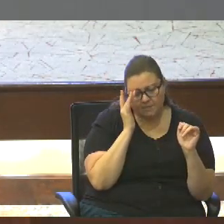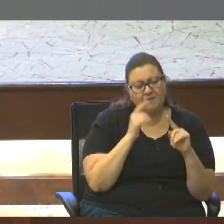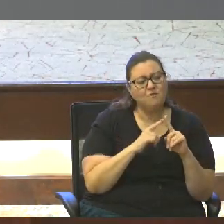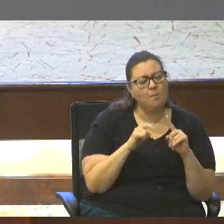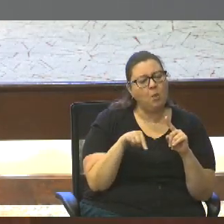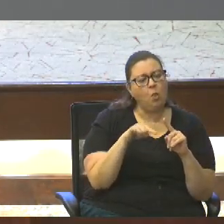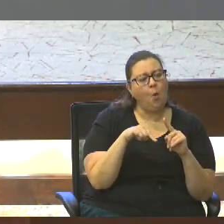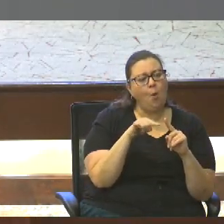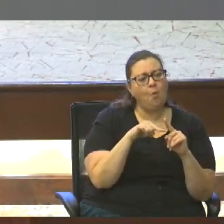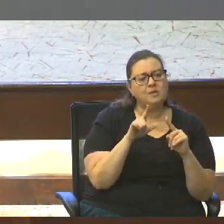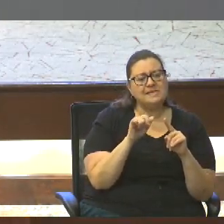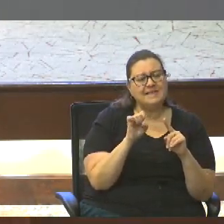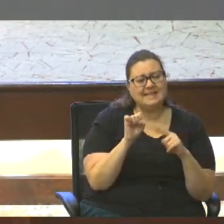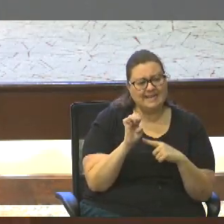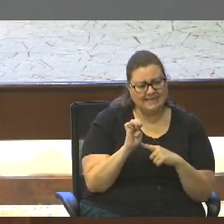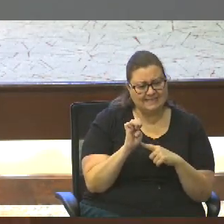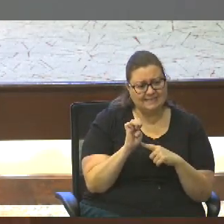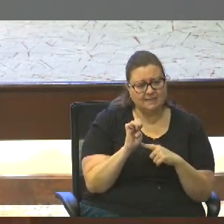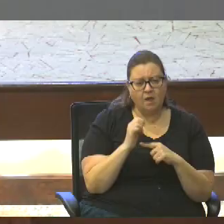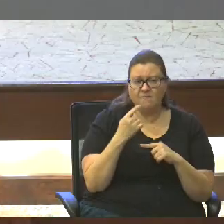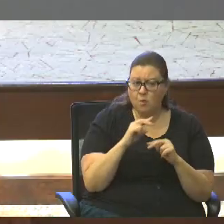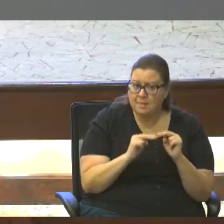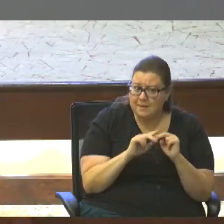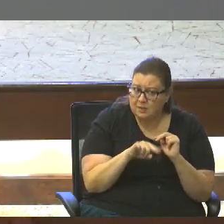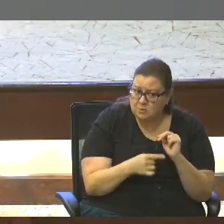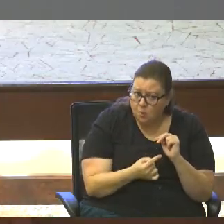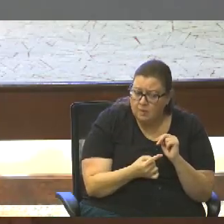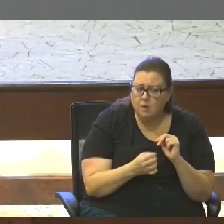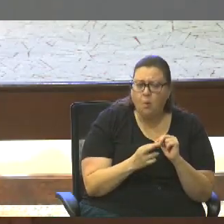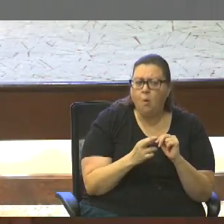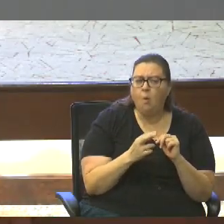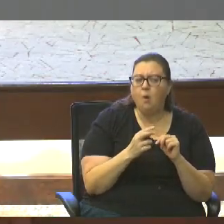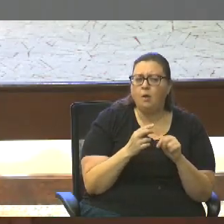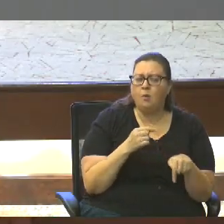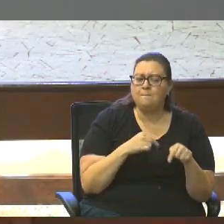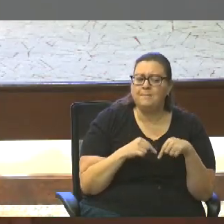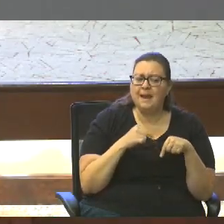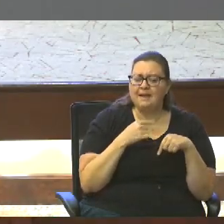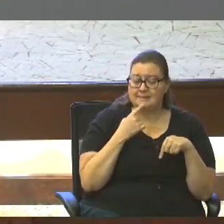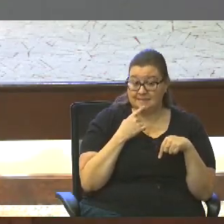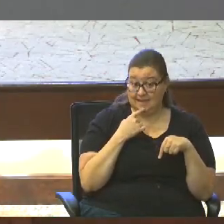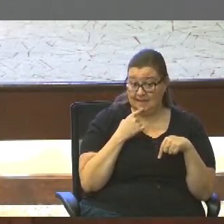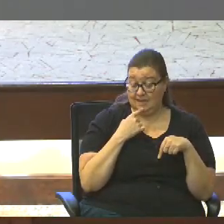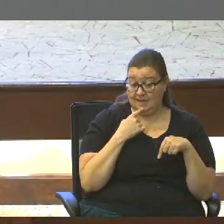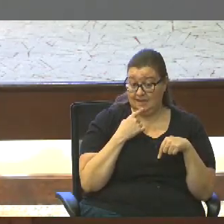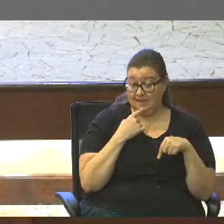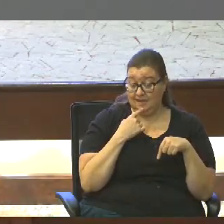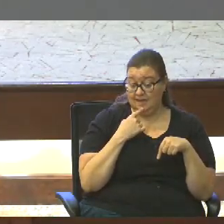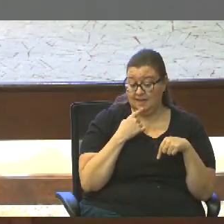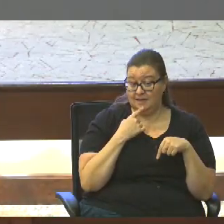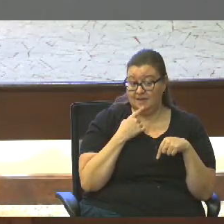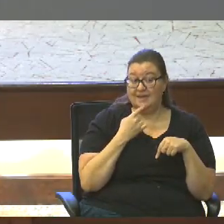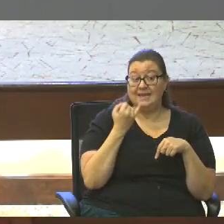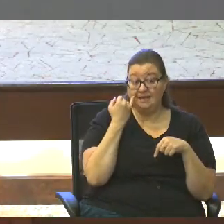that are the leases for the buildings only, or could we go back and say, hey, you're using this apron space too, if you want to keep using it, now we've got to